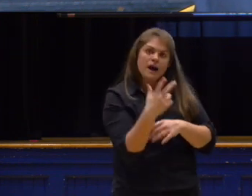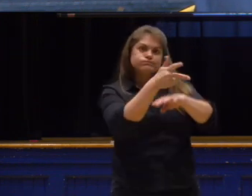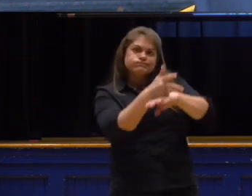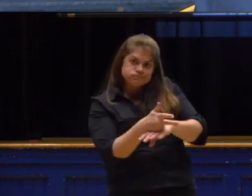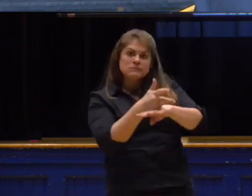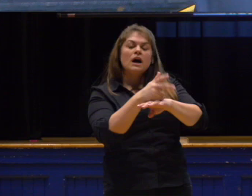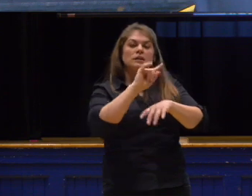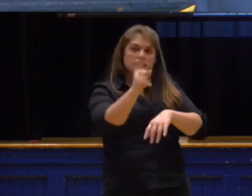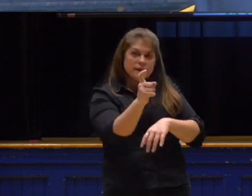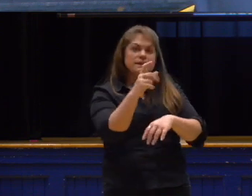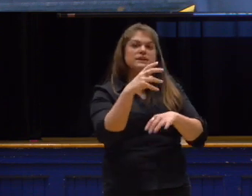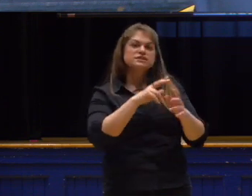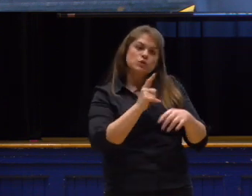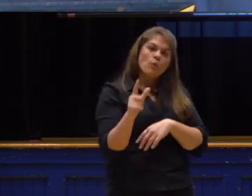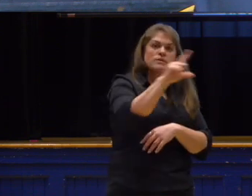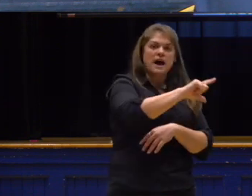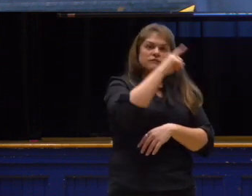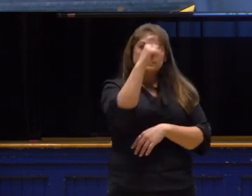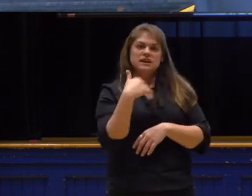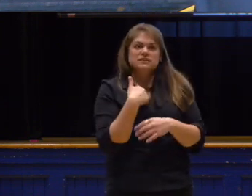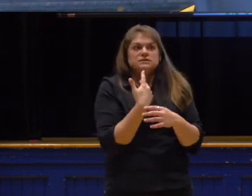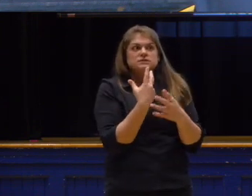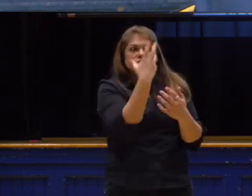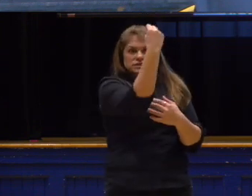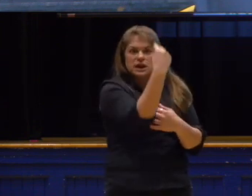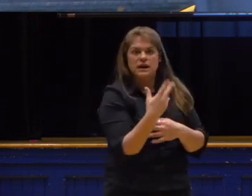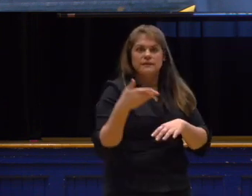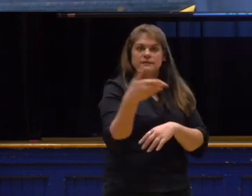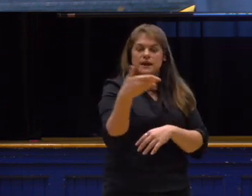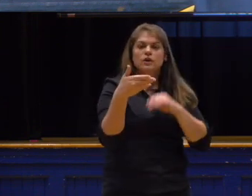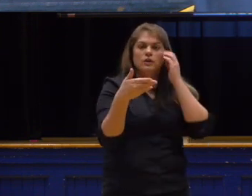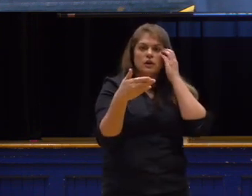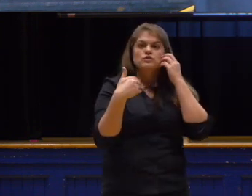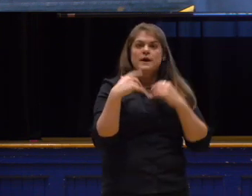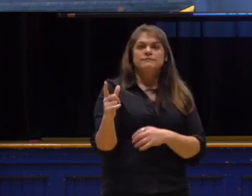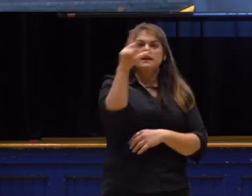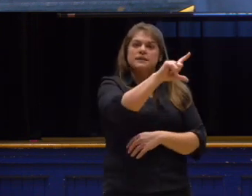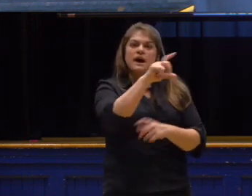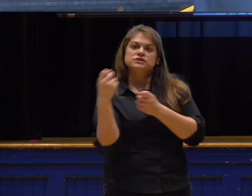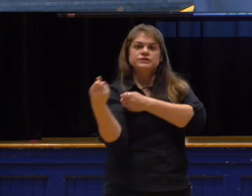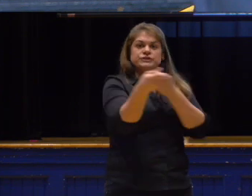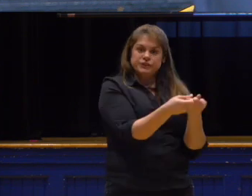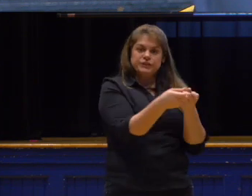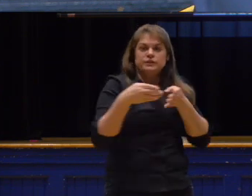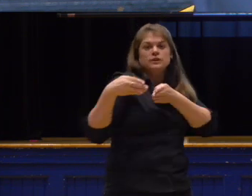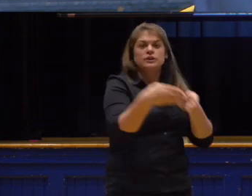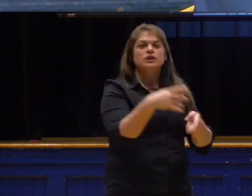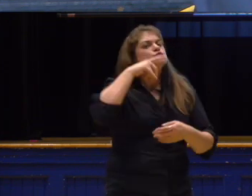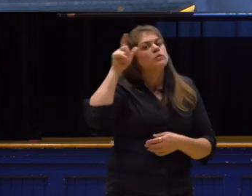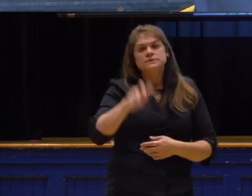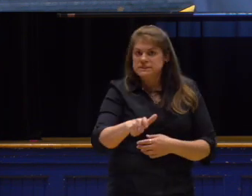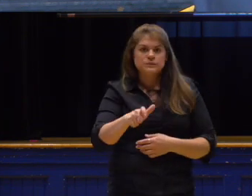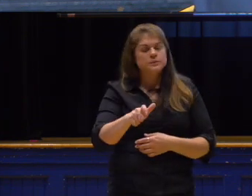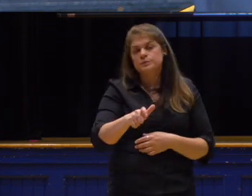at Lenox and take a left because there's a traffic signal there. Because you're going to have your left-hand turn lane, there's not going to be a need to really do